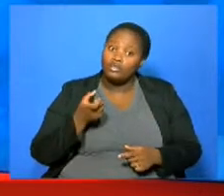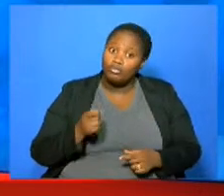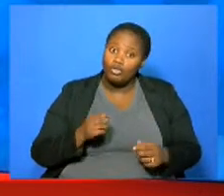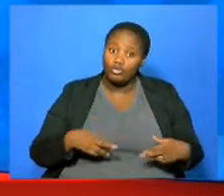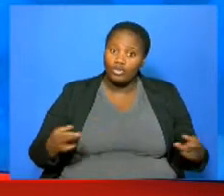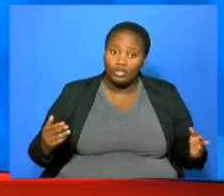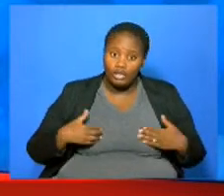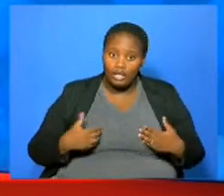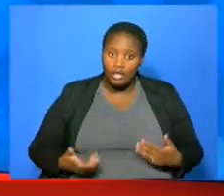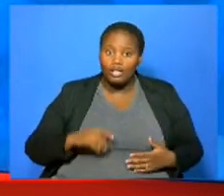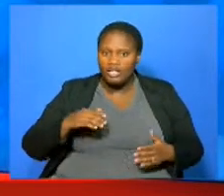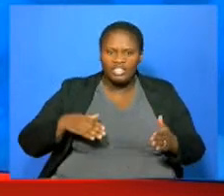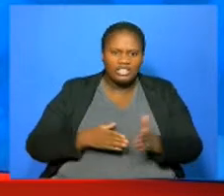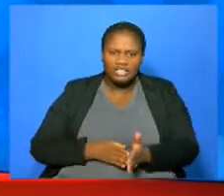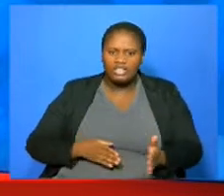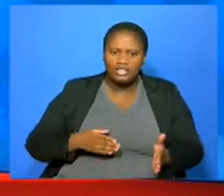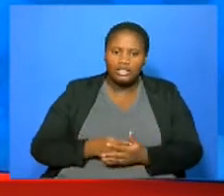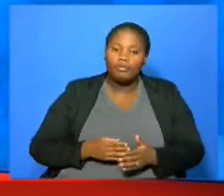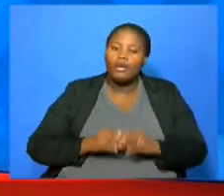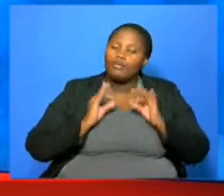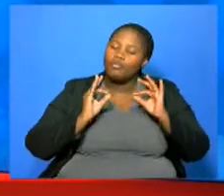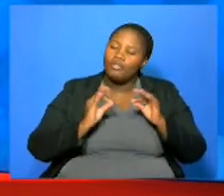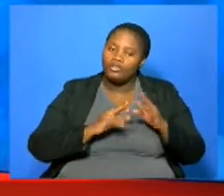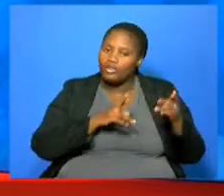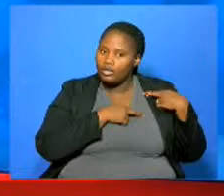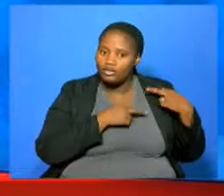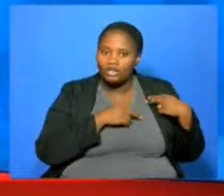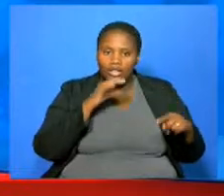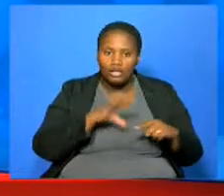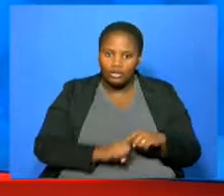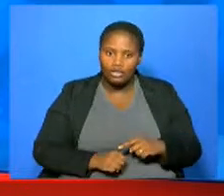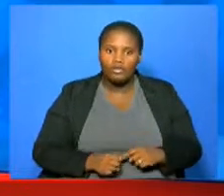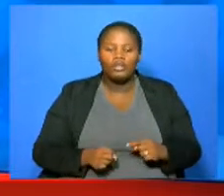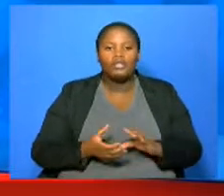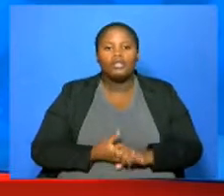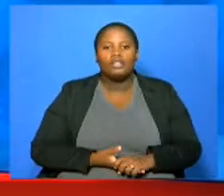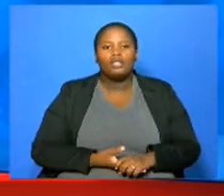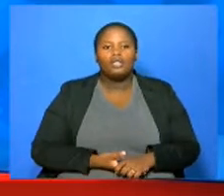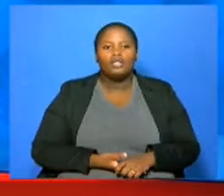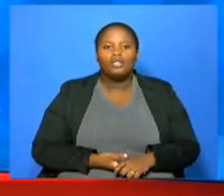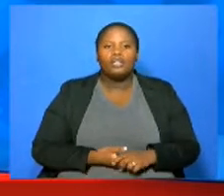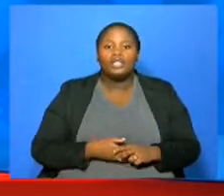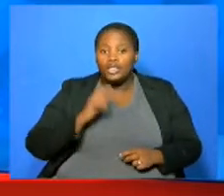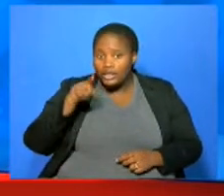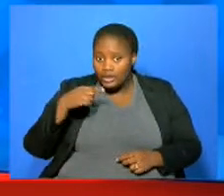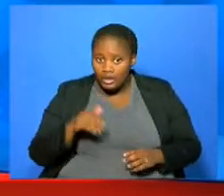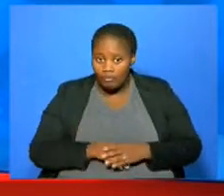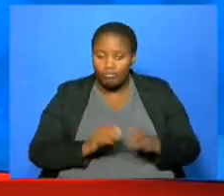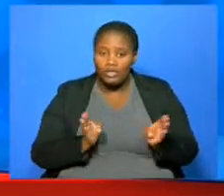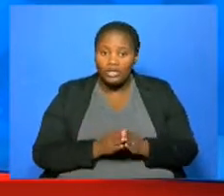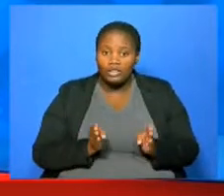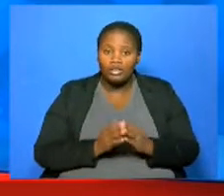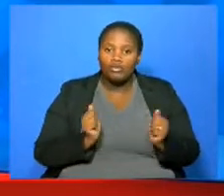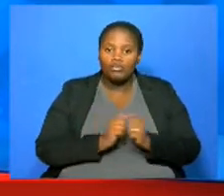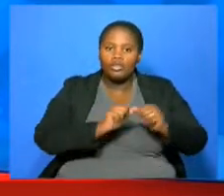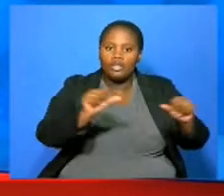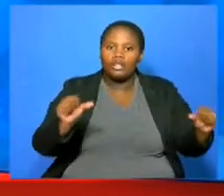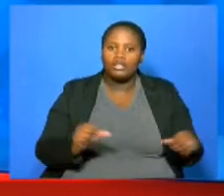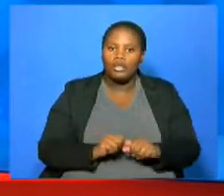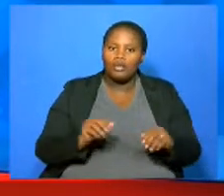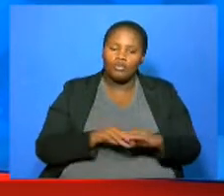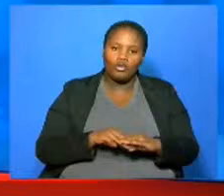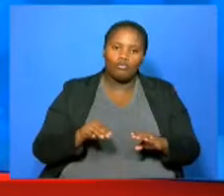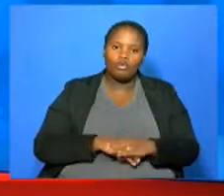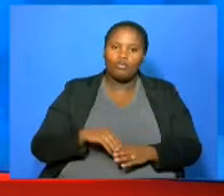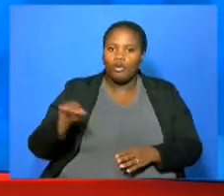this hinders them from diligently executing their duties. They expressed this in a meeting with the Area Member of